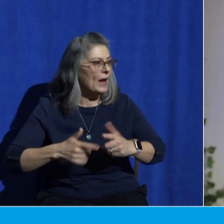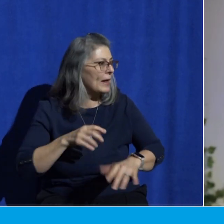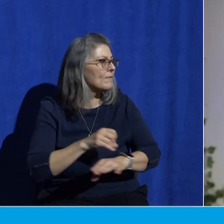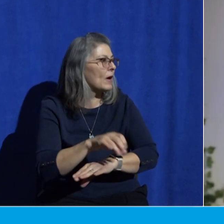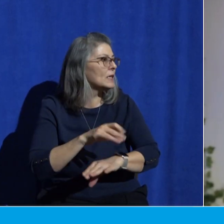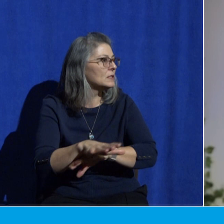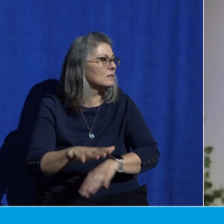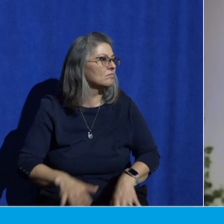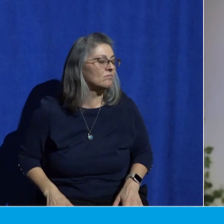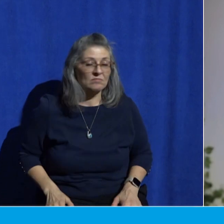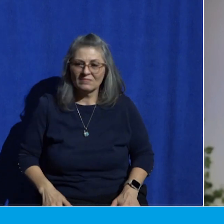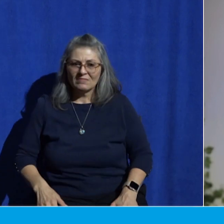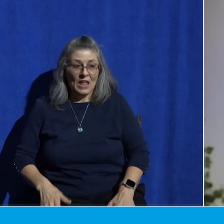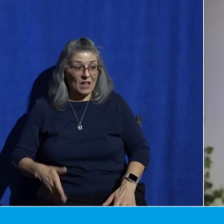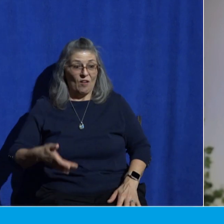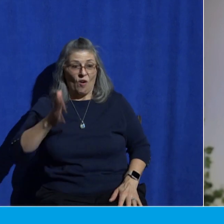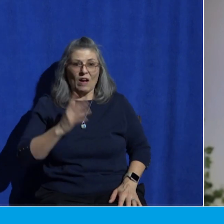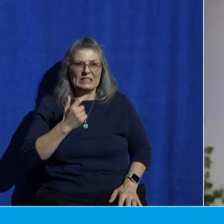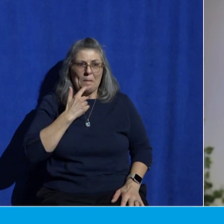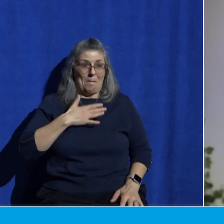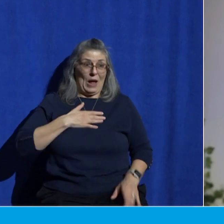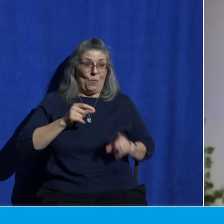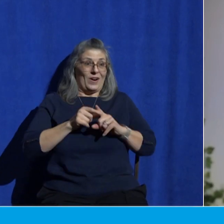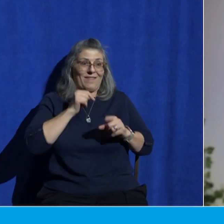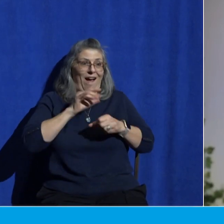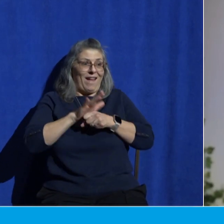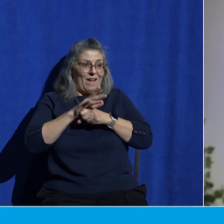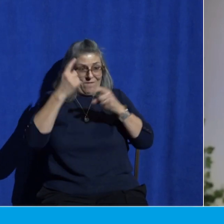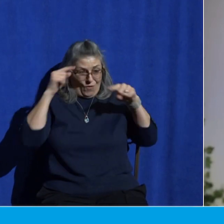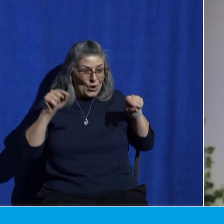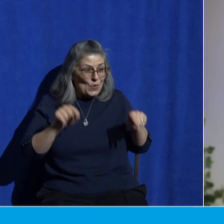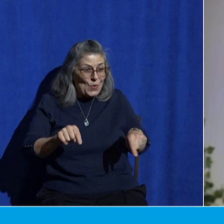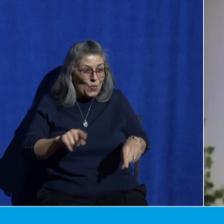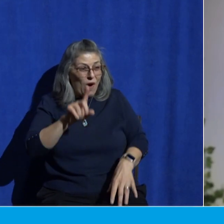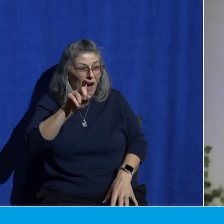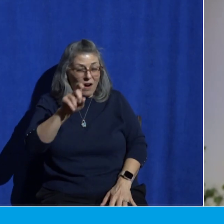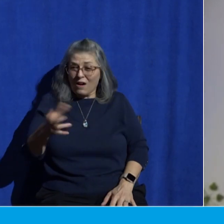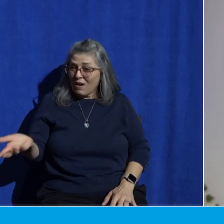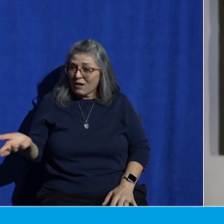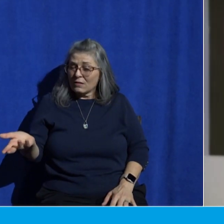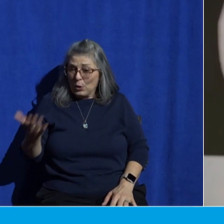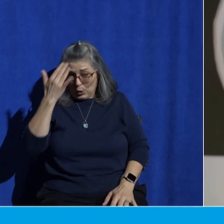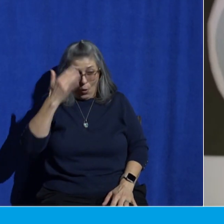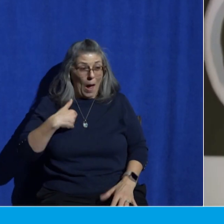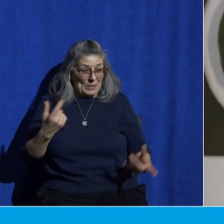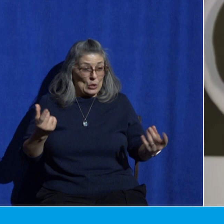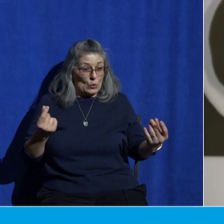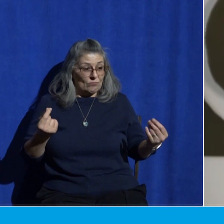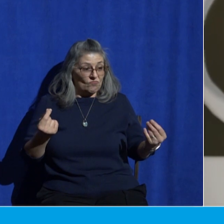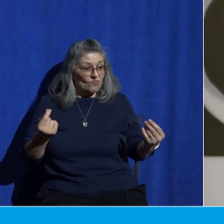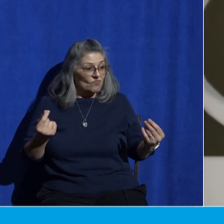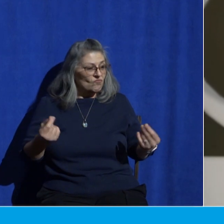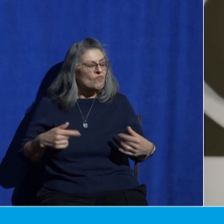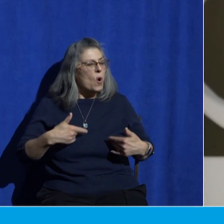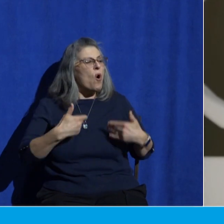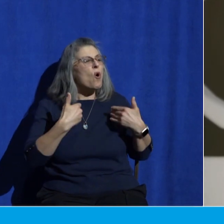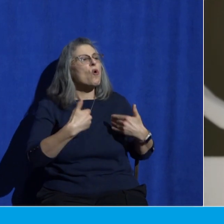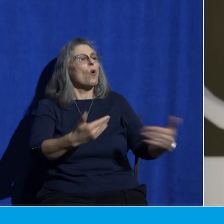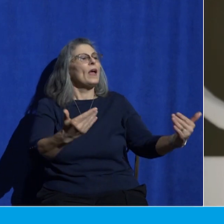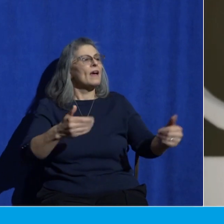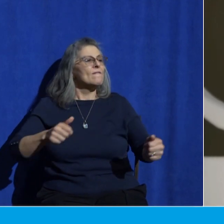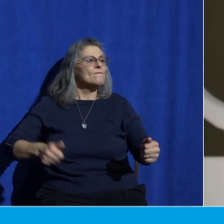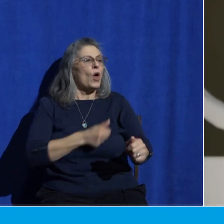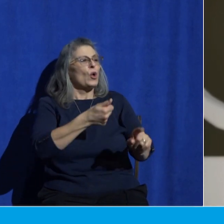my words weren't enough for you. He goes, so you know what I'm going to do? I'll let you follow your